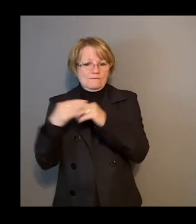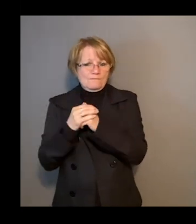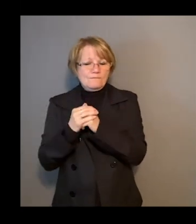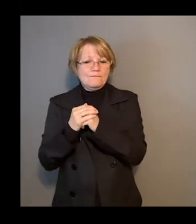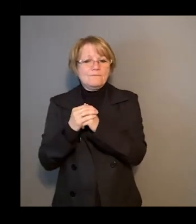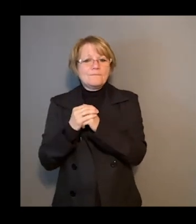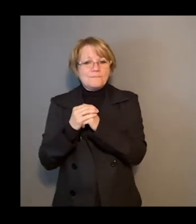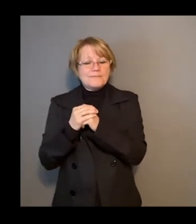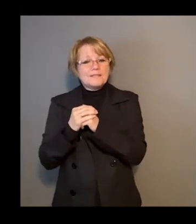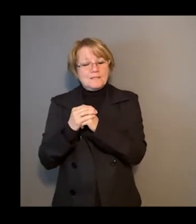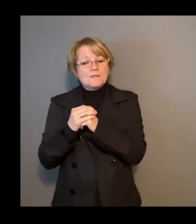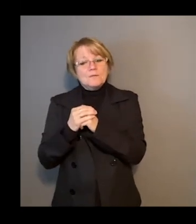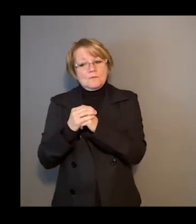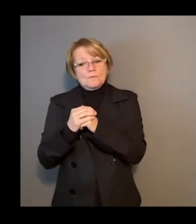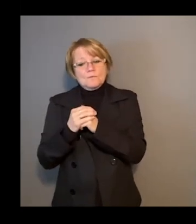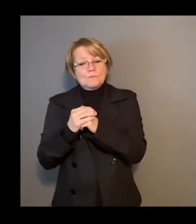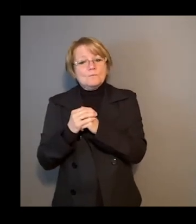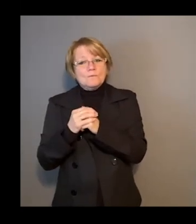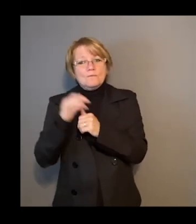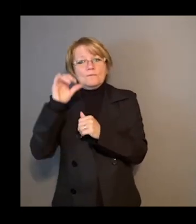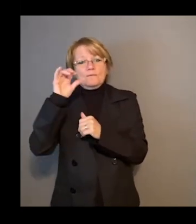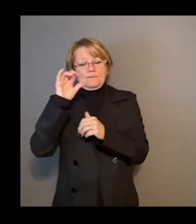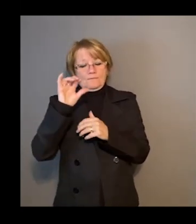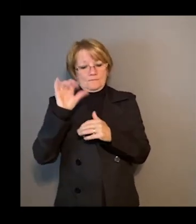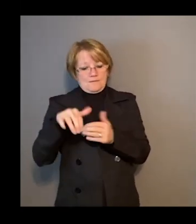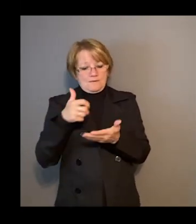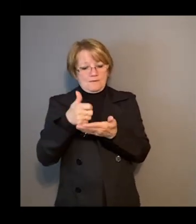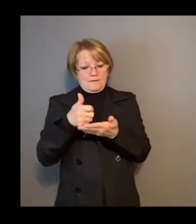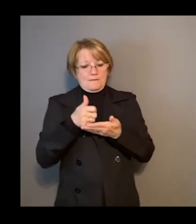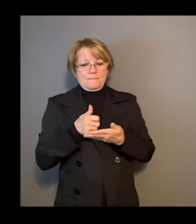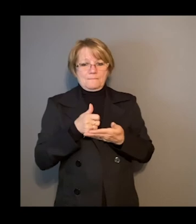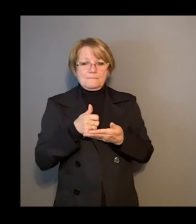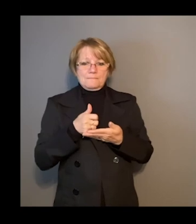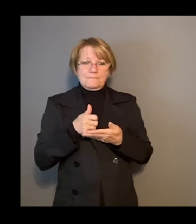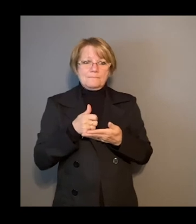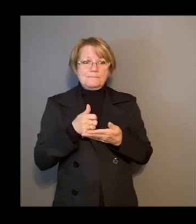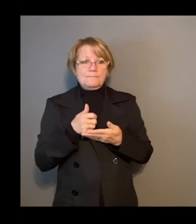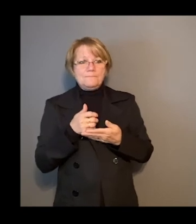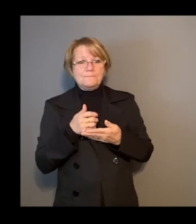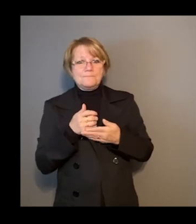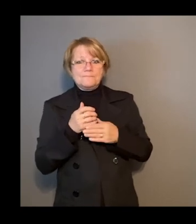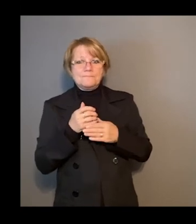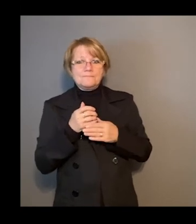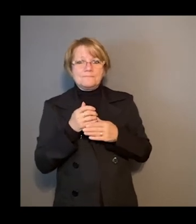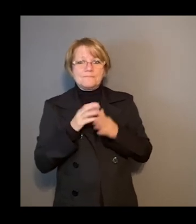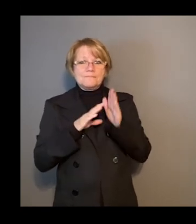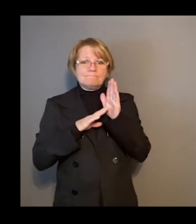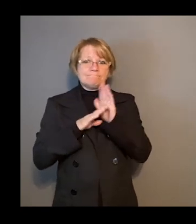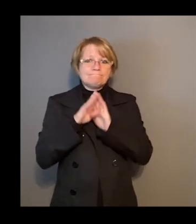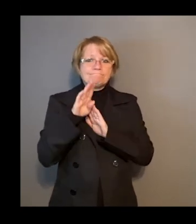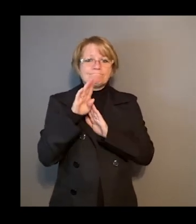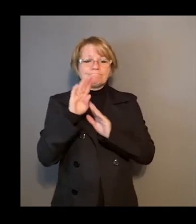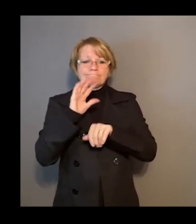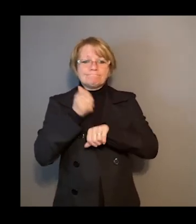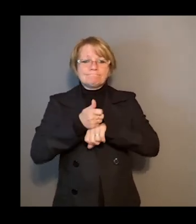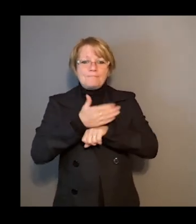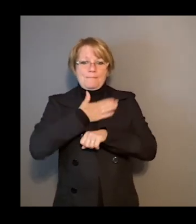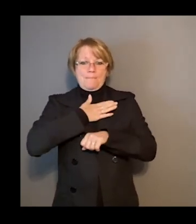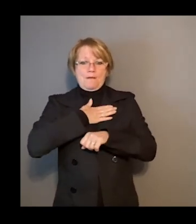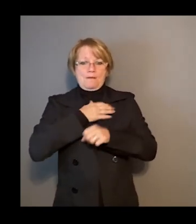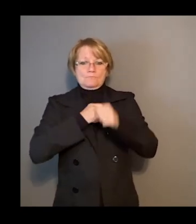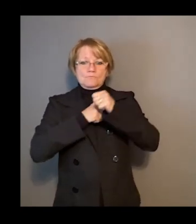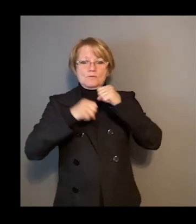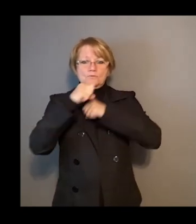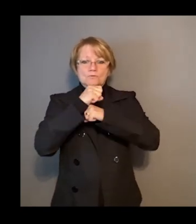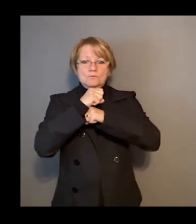of just helped me like build a structure and be more persistent and know what I want to do and know what